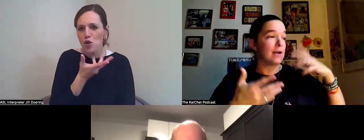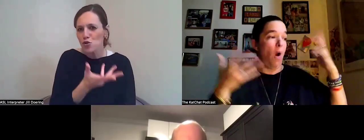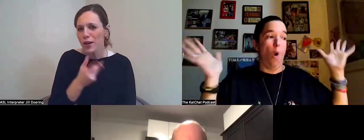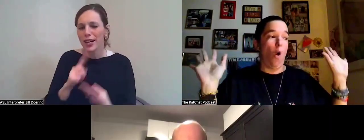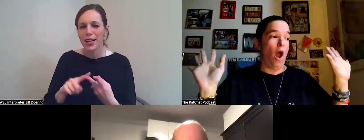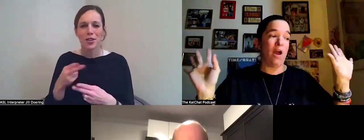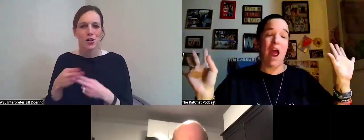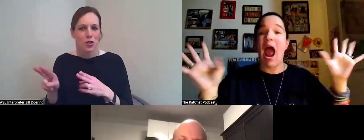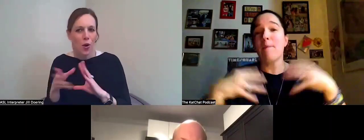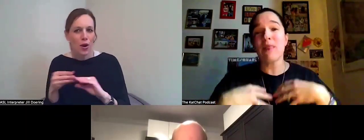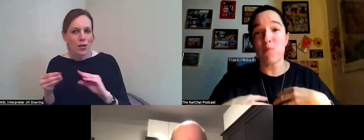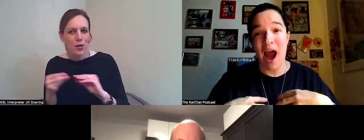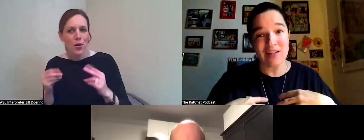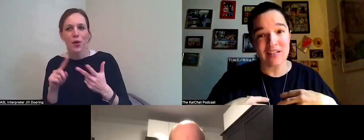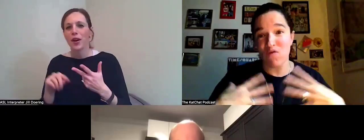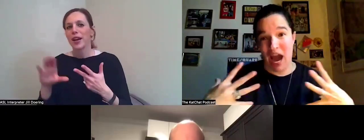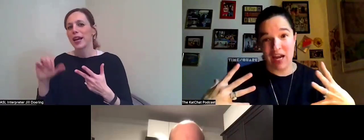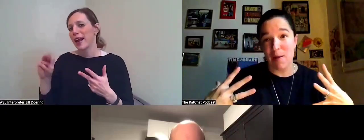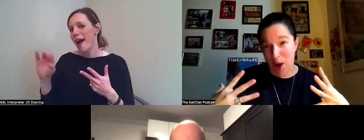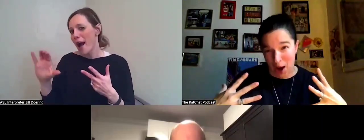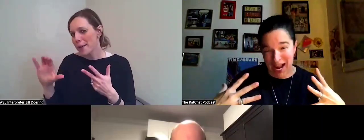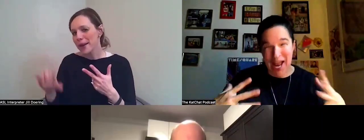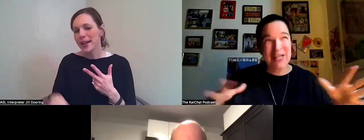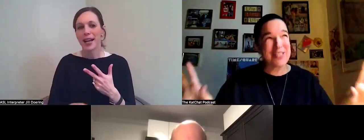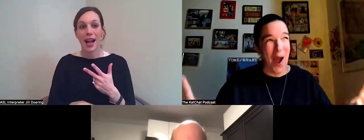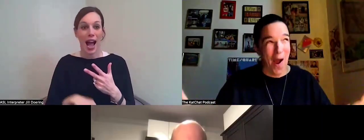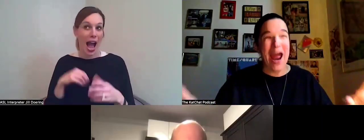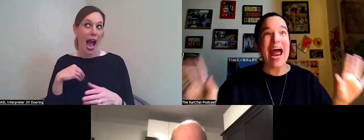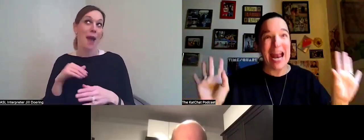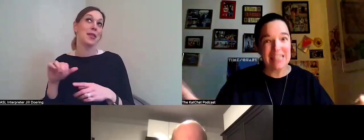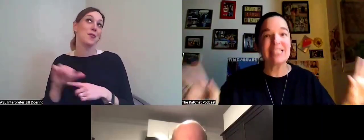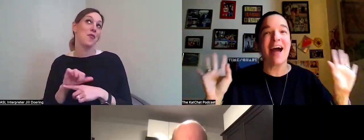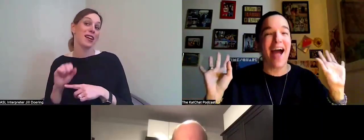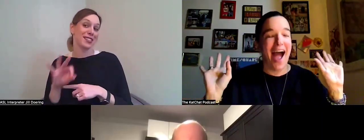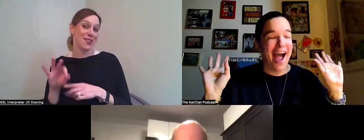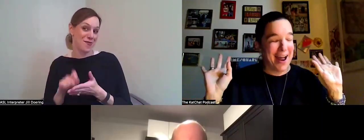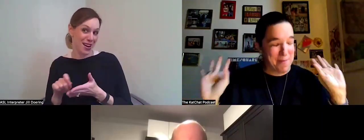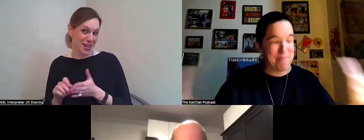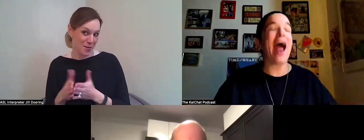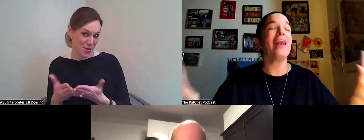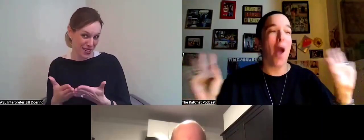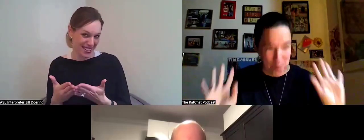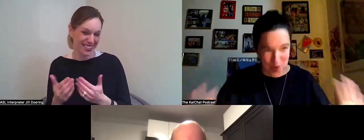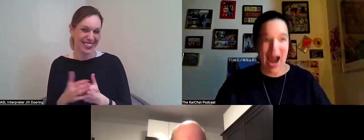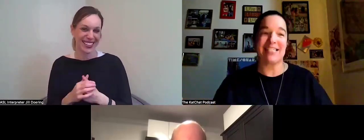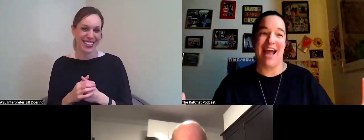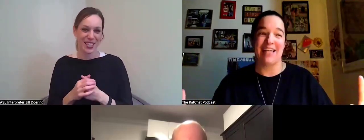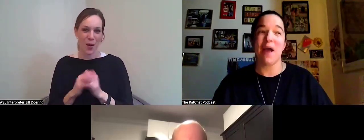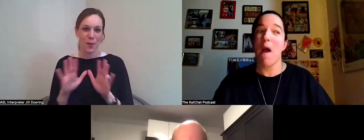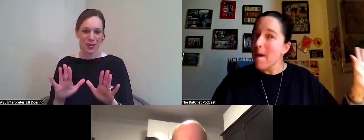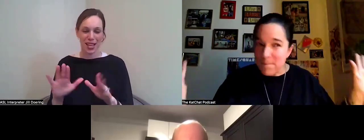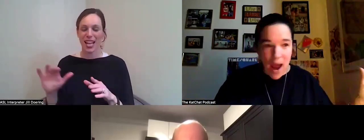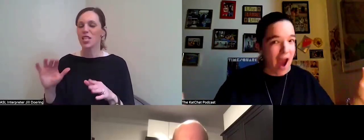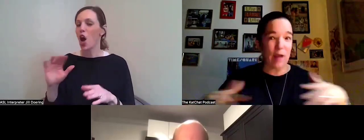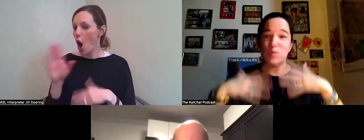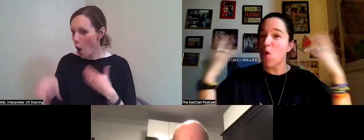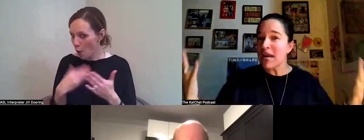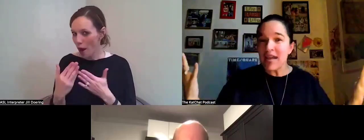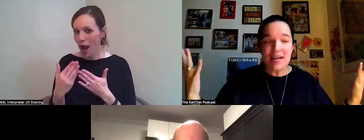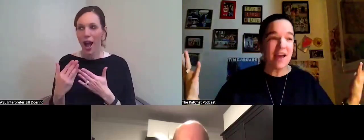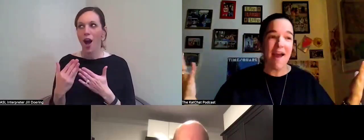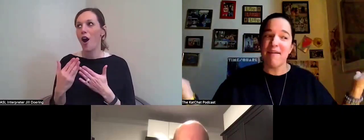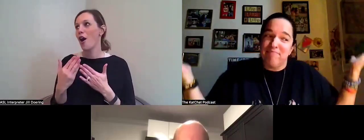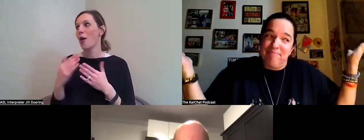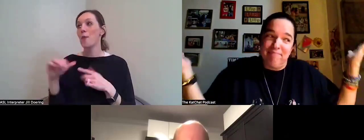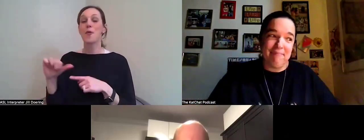comic, or I'm in the process of writing a book. So it's been a practice, but I'm